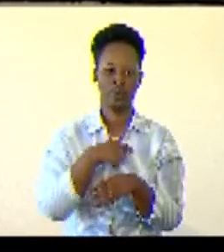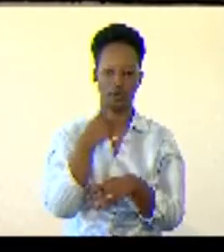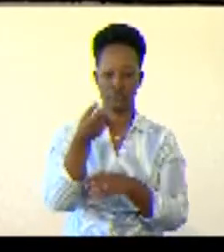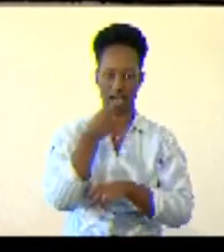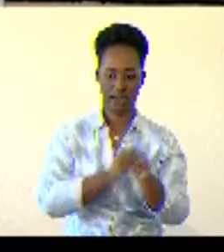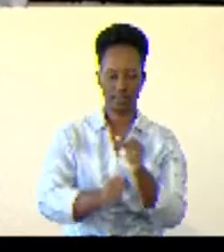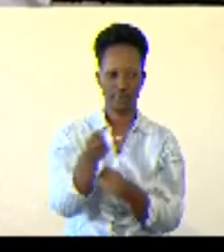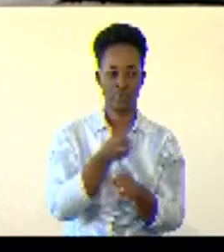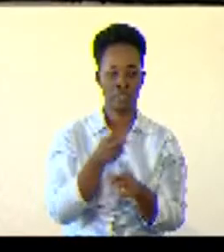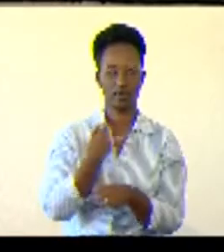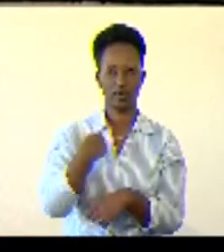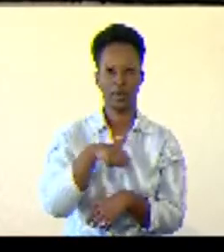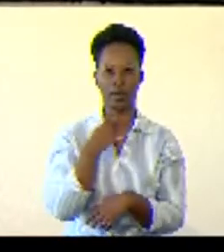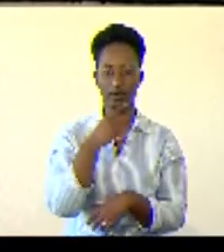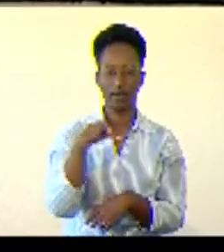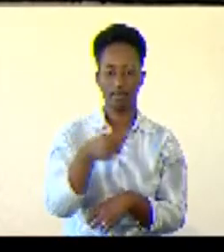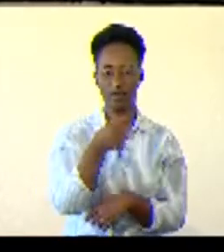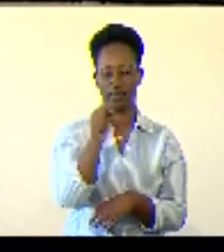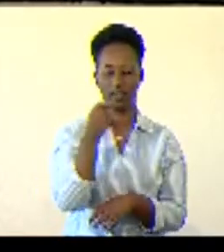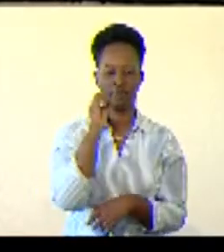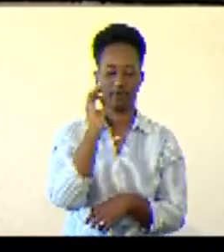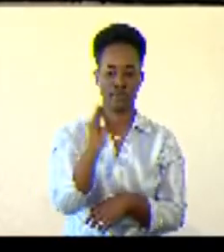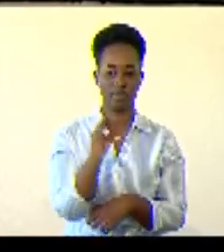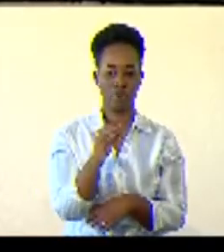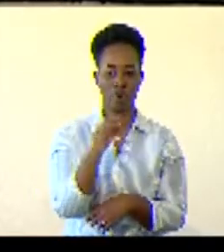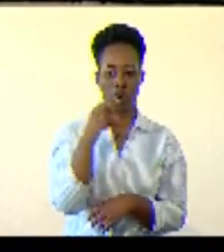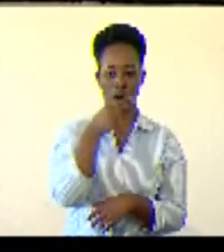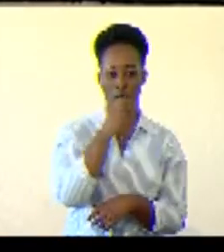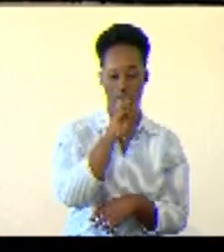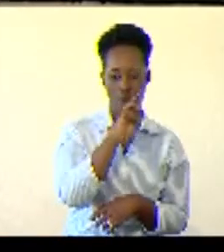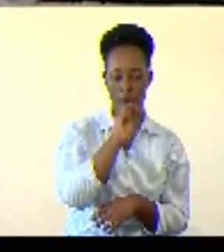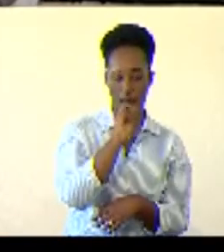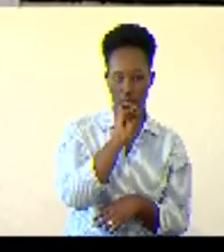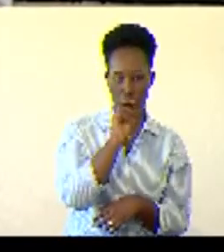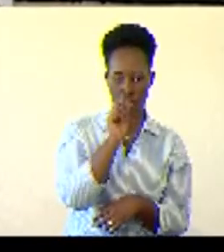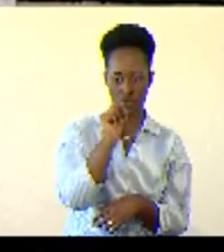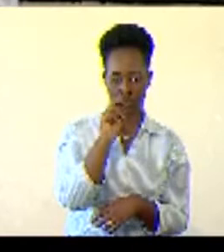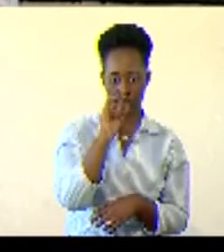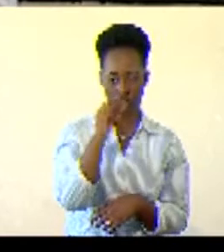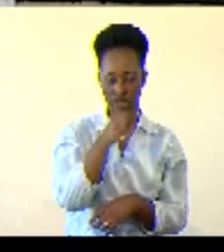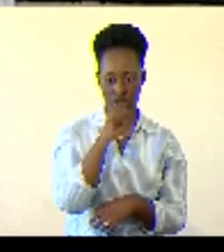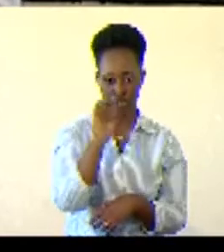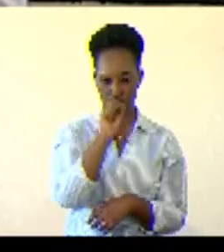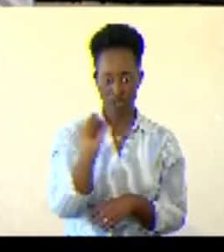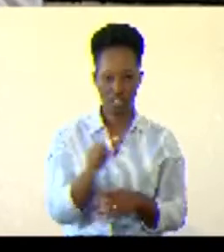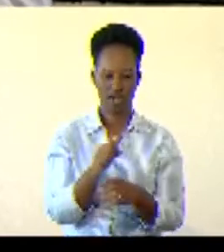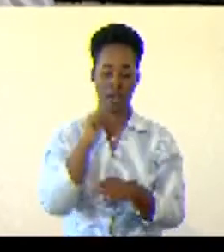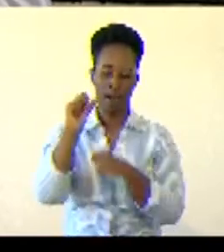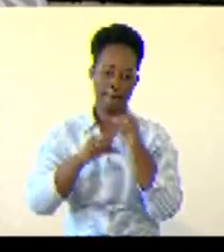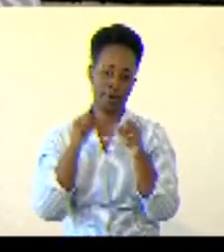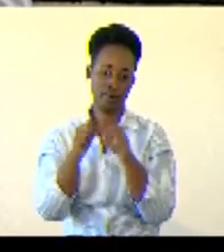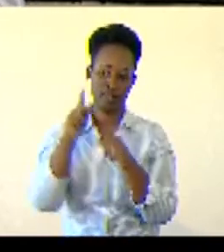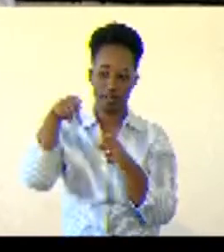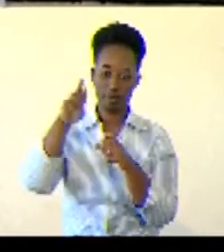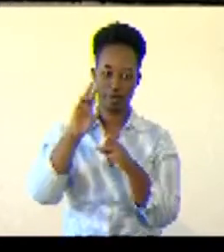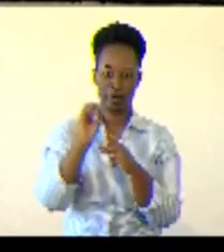transport, where we talked about movement of molecules. Particularly, I'm talking about carrier proteins, where they can